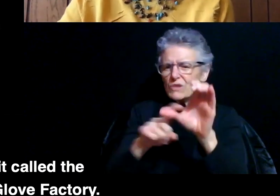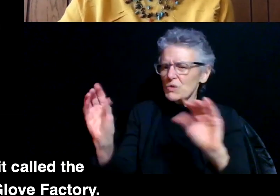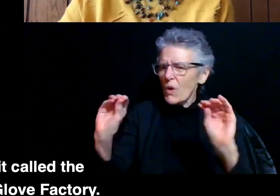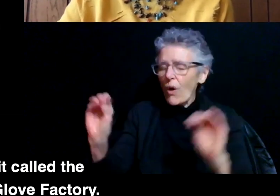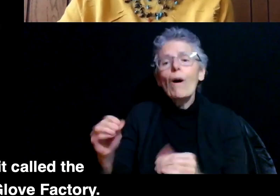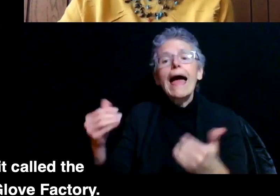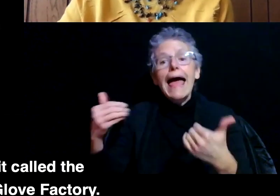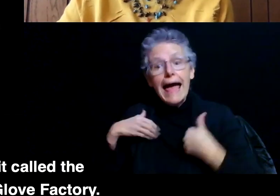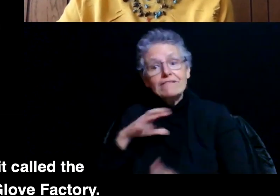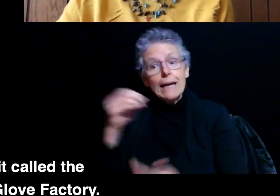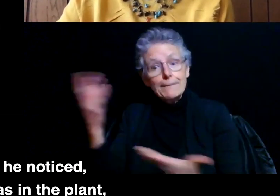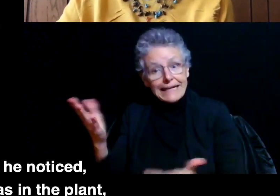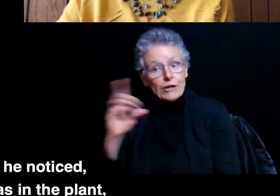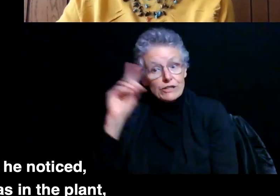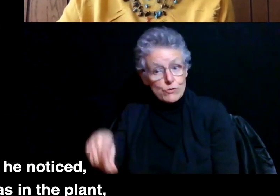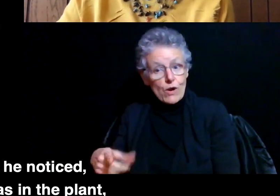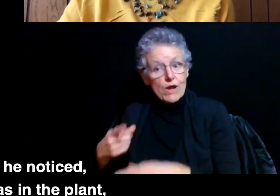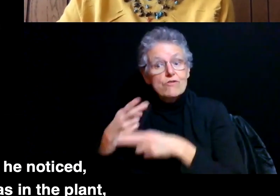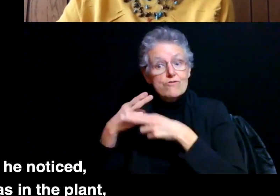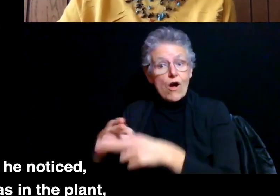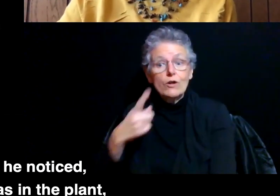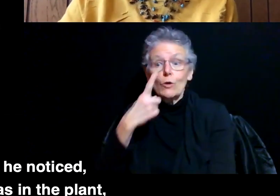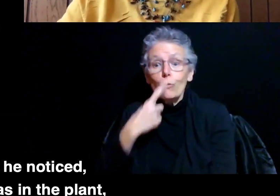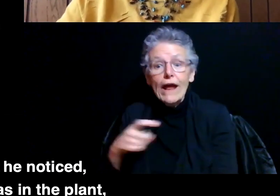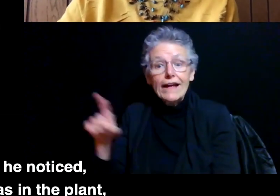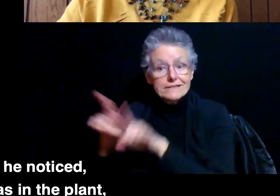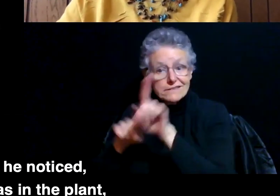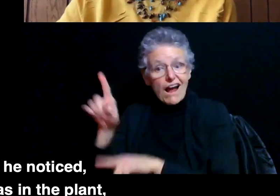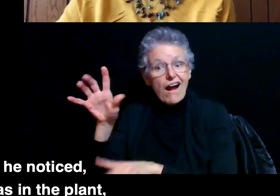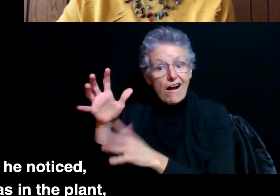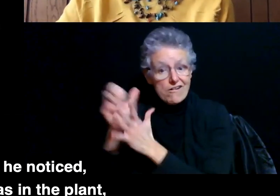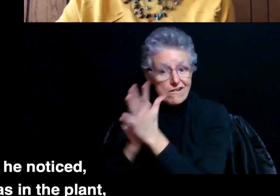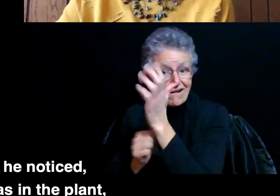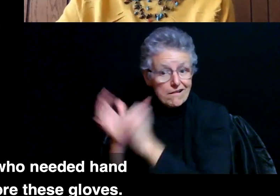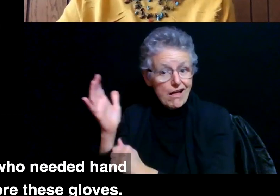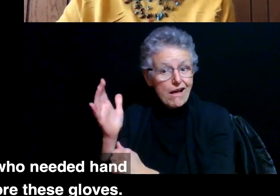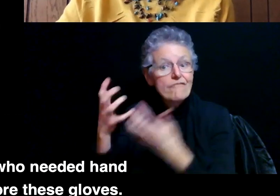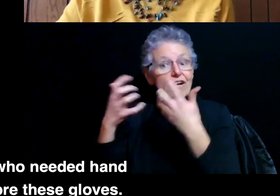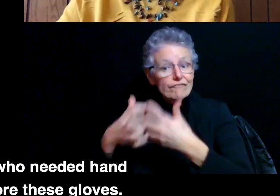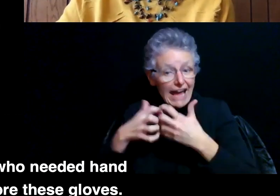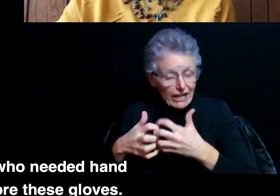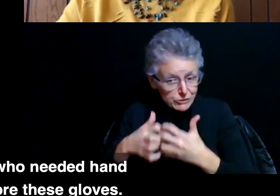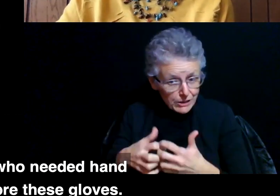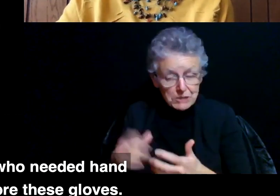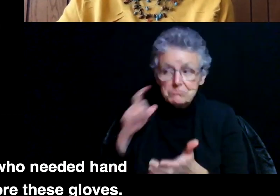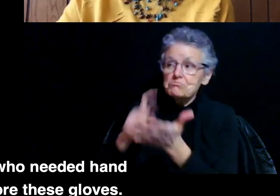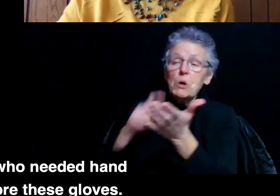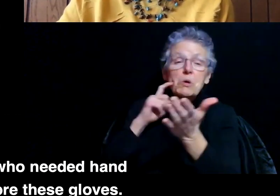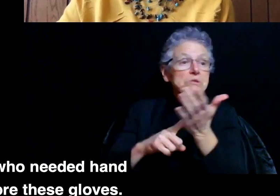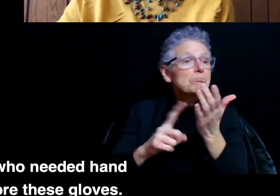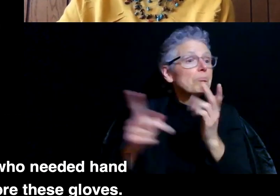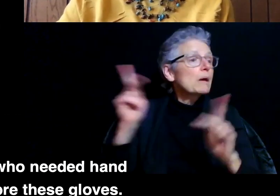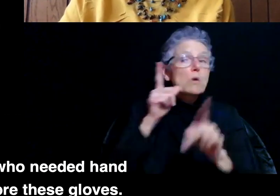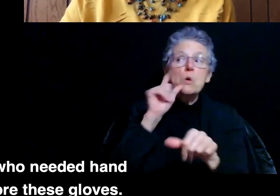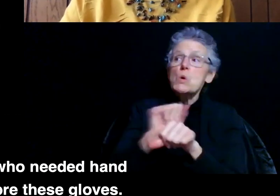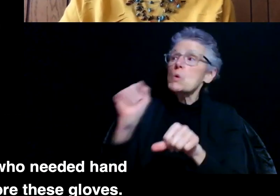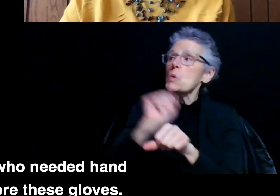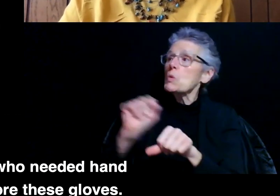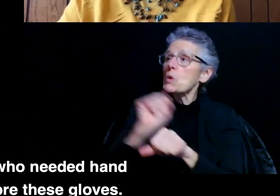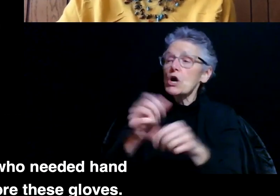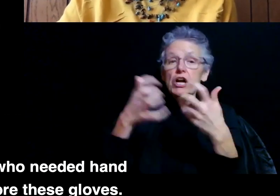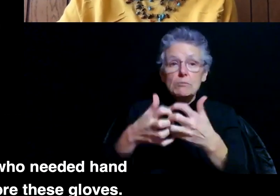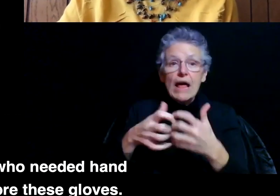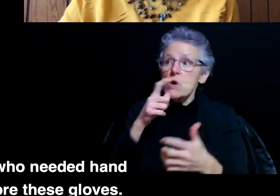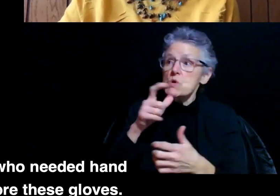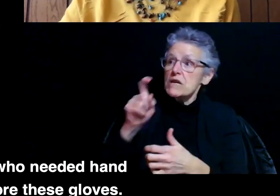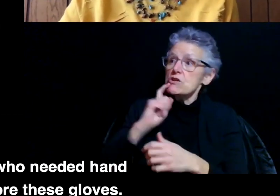Star Glove Factory, and that he noticed when he was in the plant that workers, who needed hand